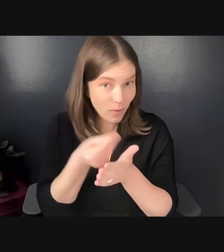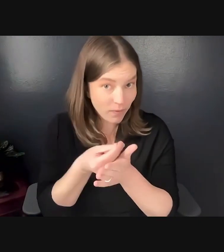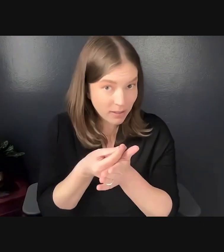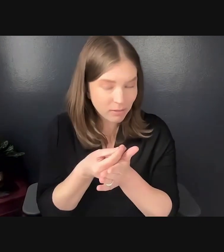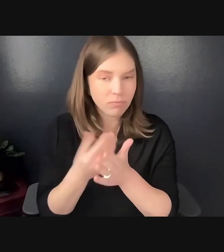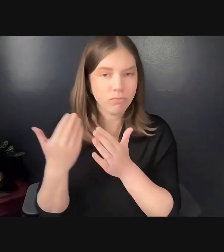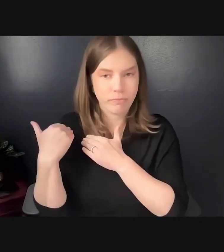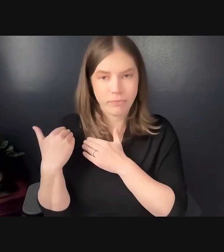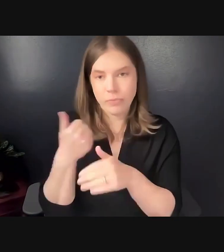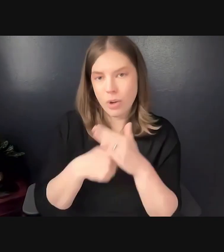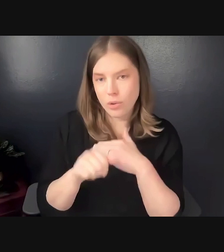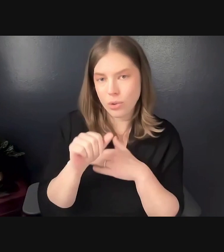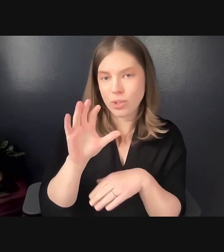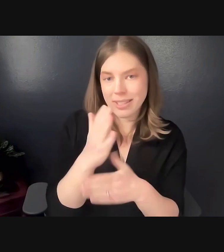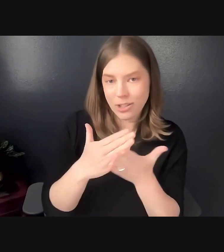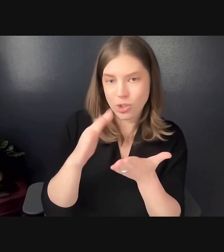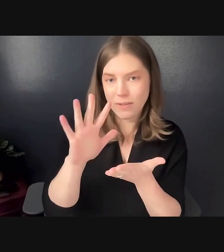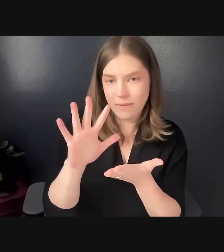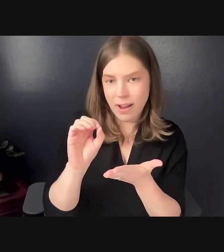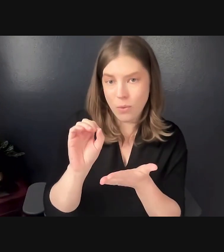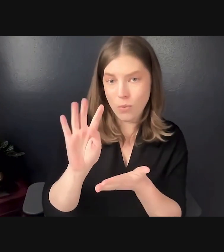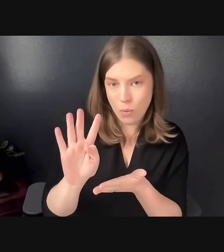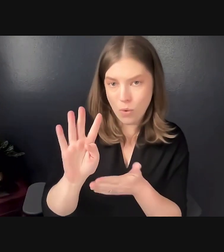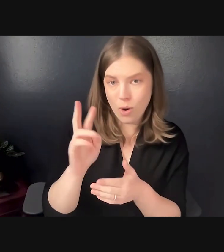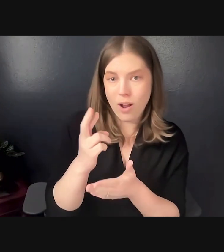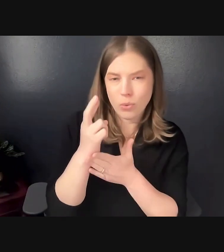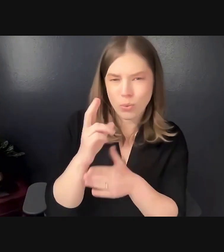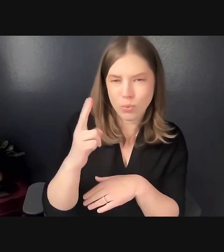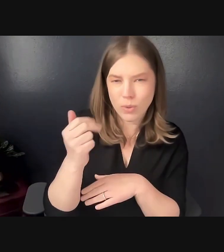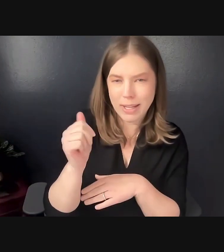Title III. So if you receive federal funding, you are